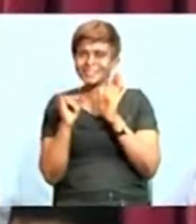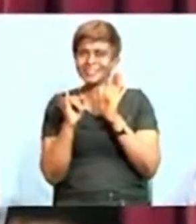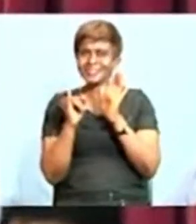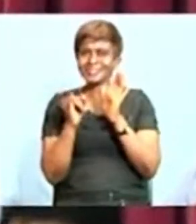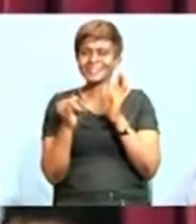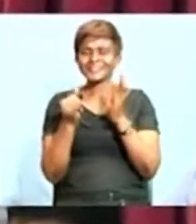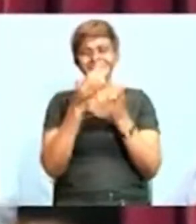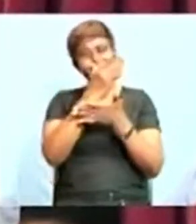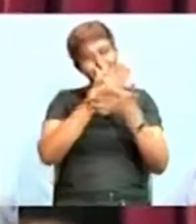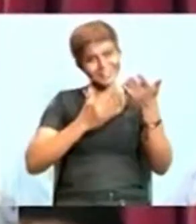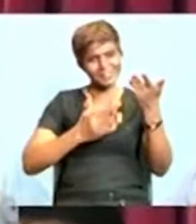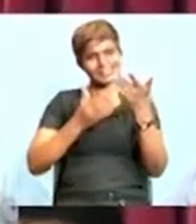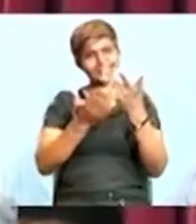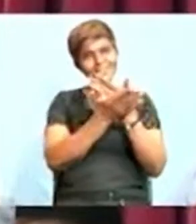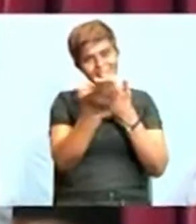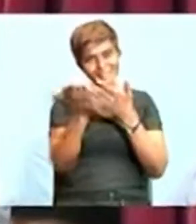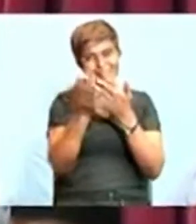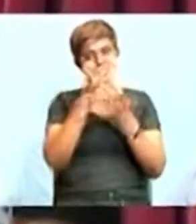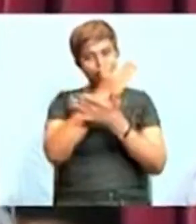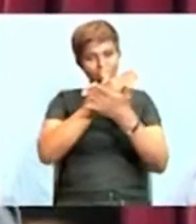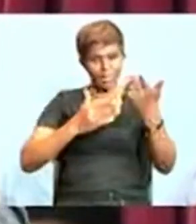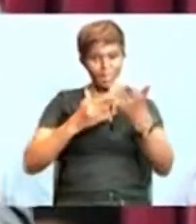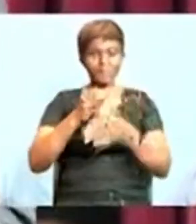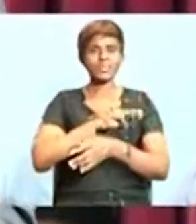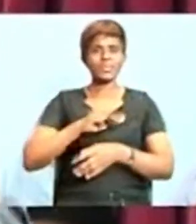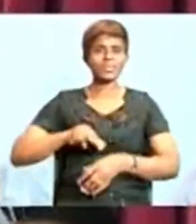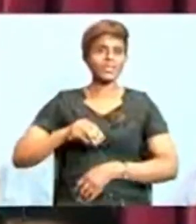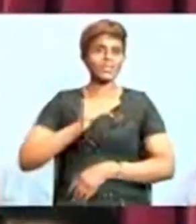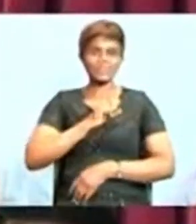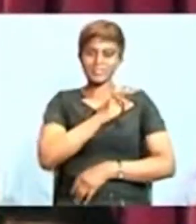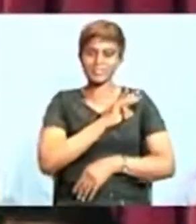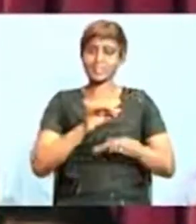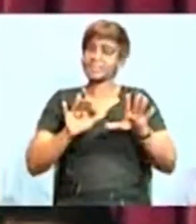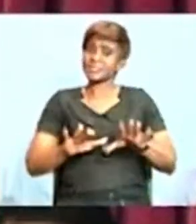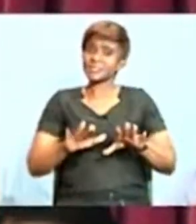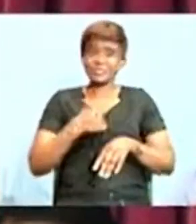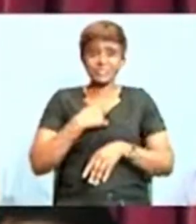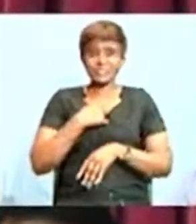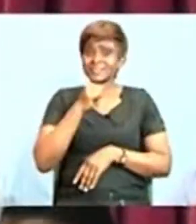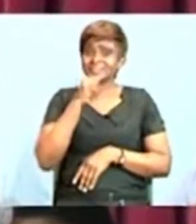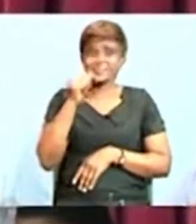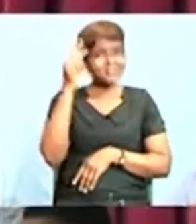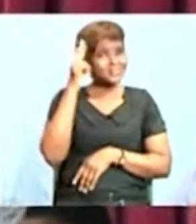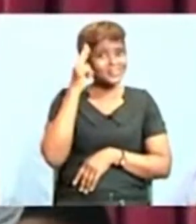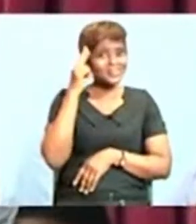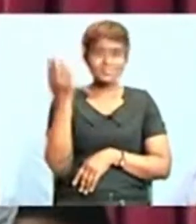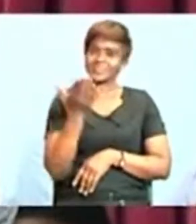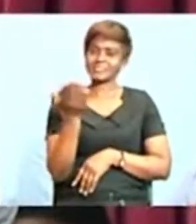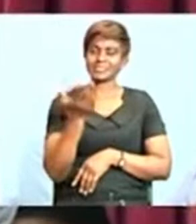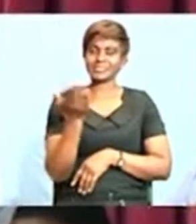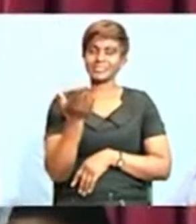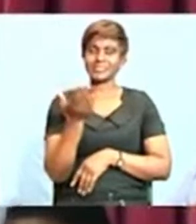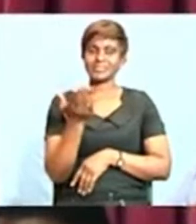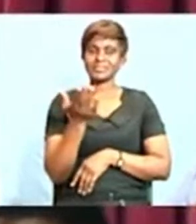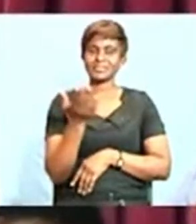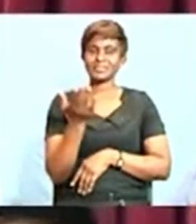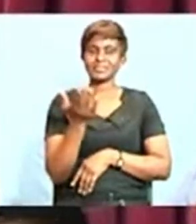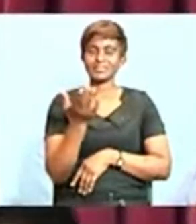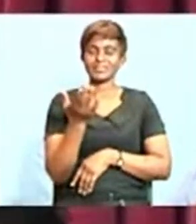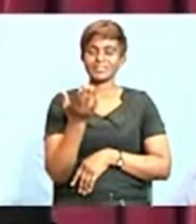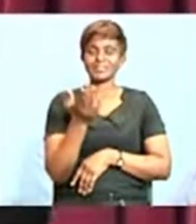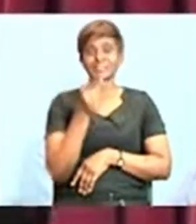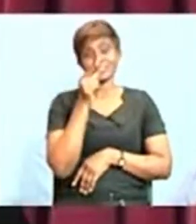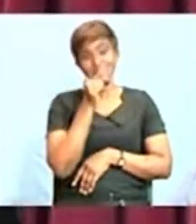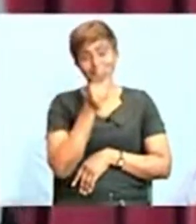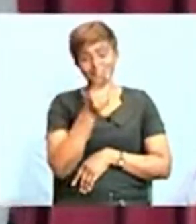almost half the members of staff present. Um, I think this